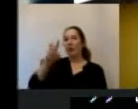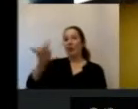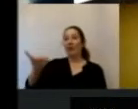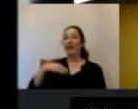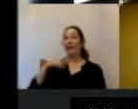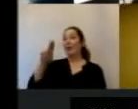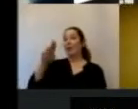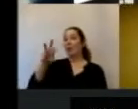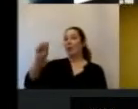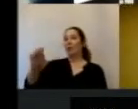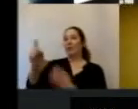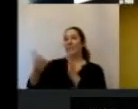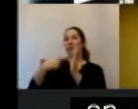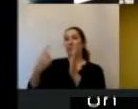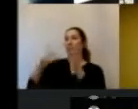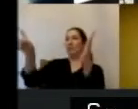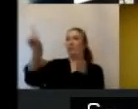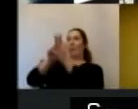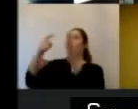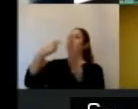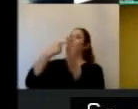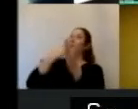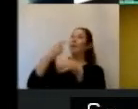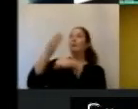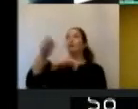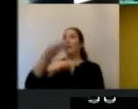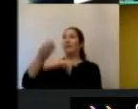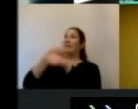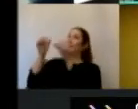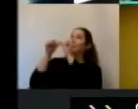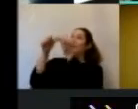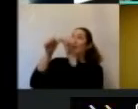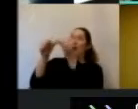I, for instance, would have interest in the language that